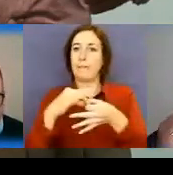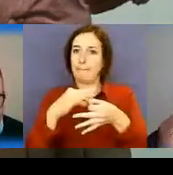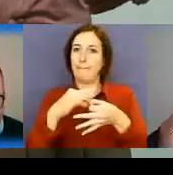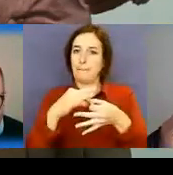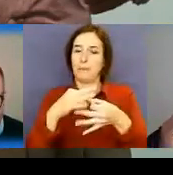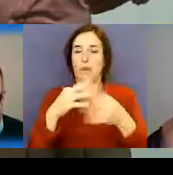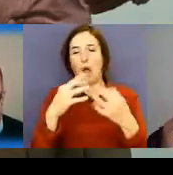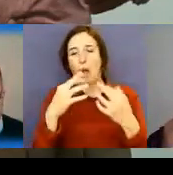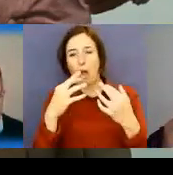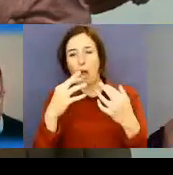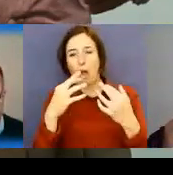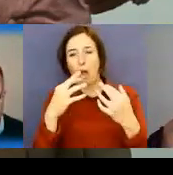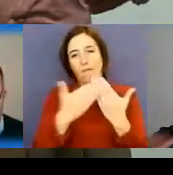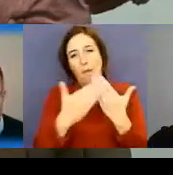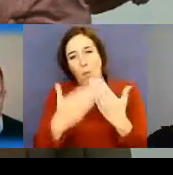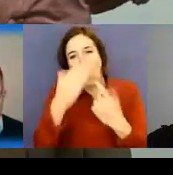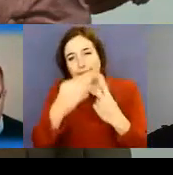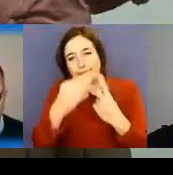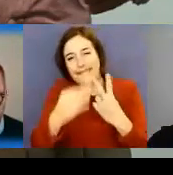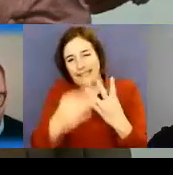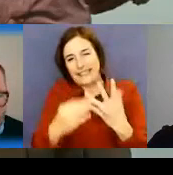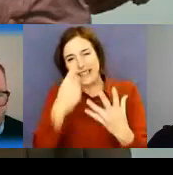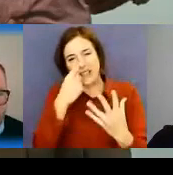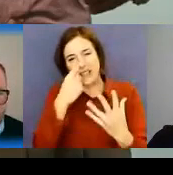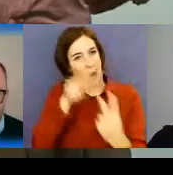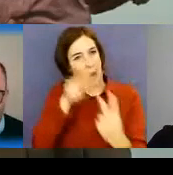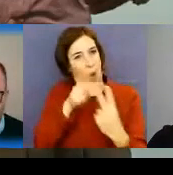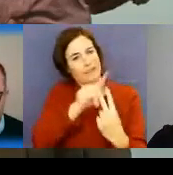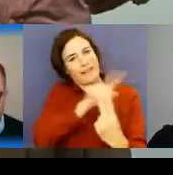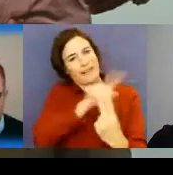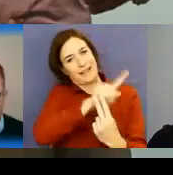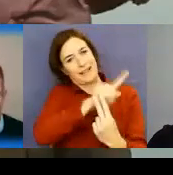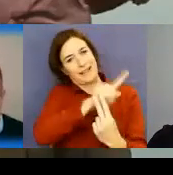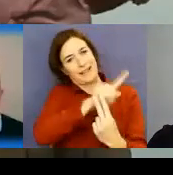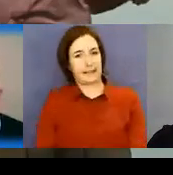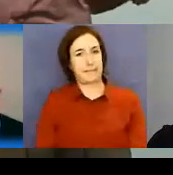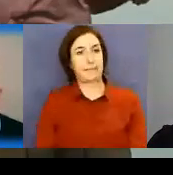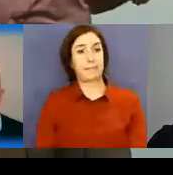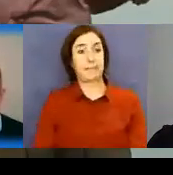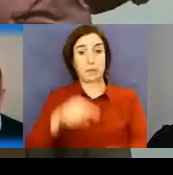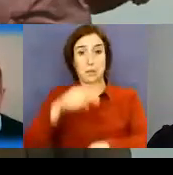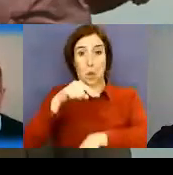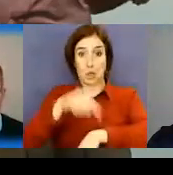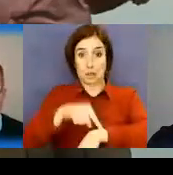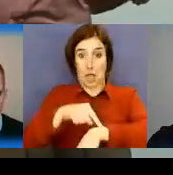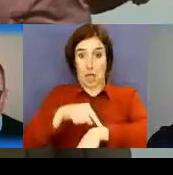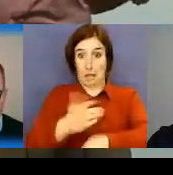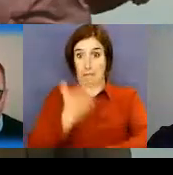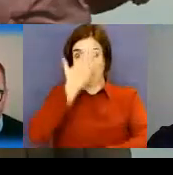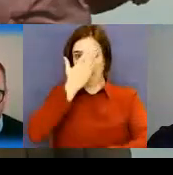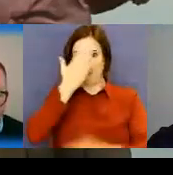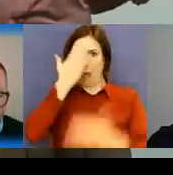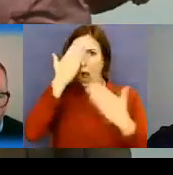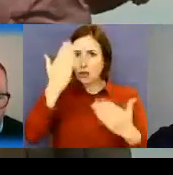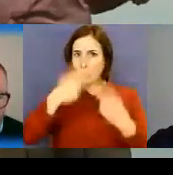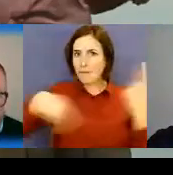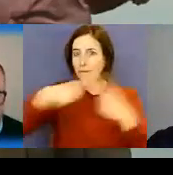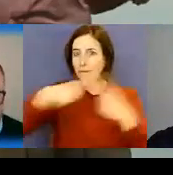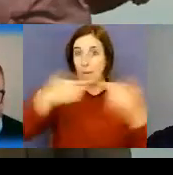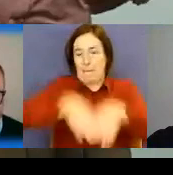Okay, just conscious that we've reached sort of time, so I don't know if we go off air just suddenly, so I'll wrap it up there. But just